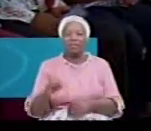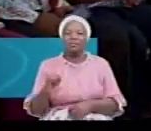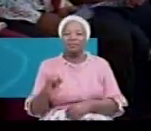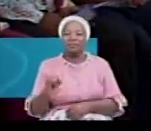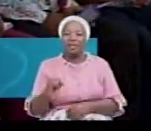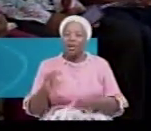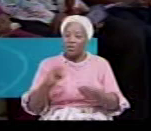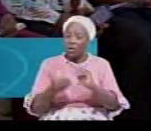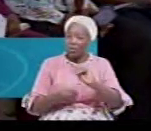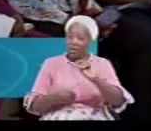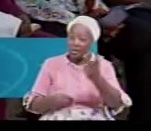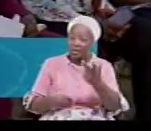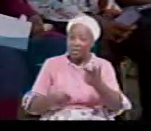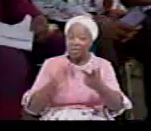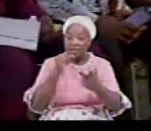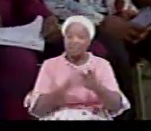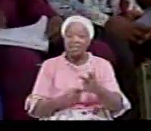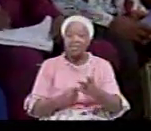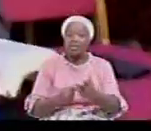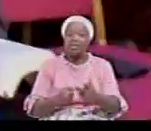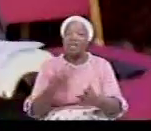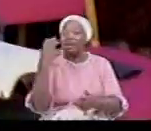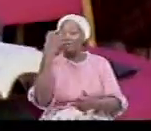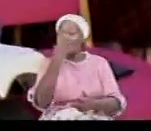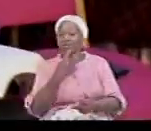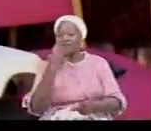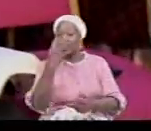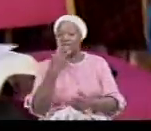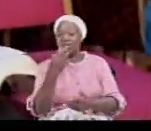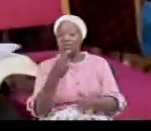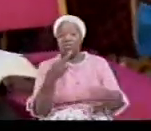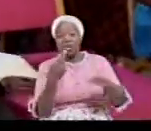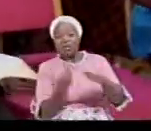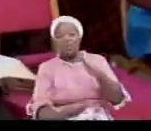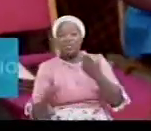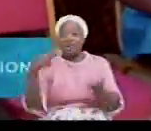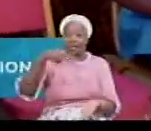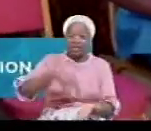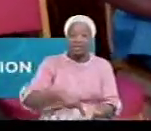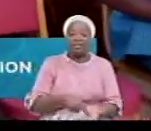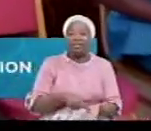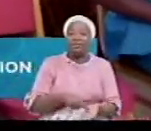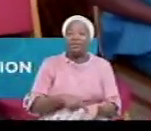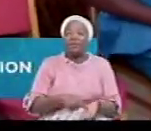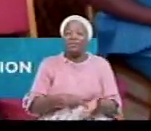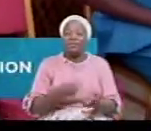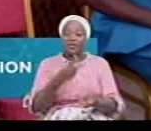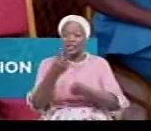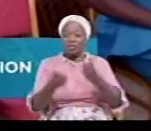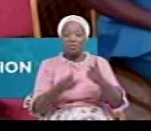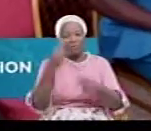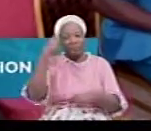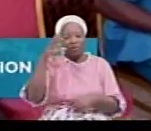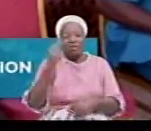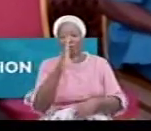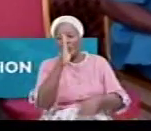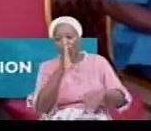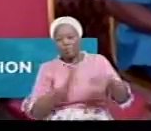Number three, the gracious regenerative visitation for the humble.